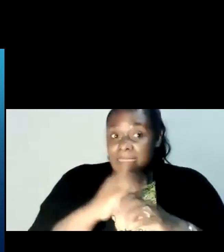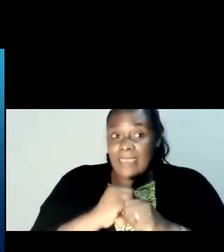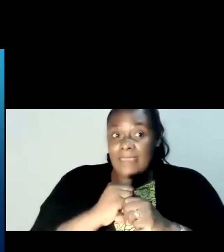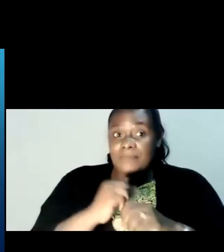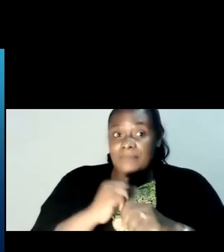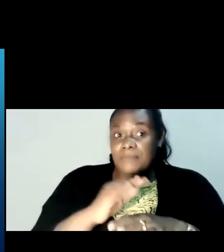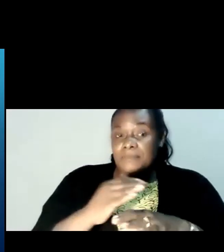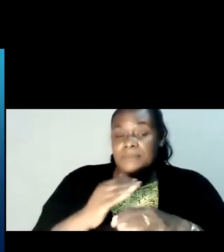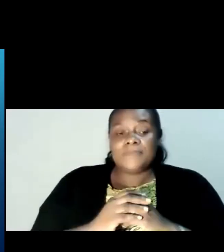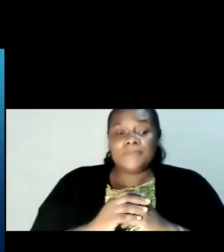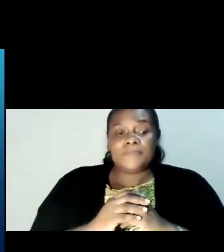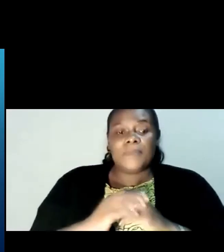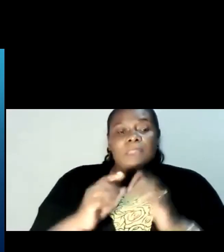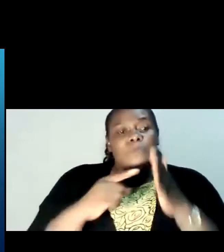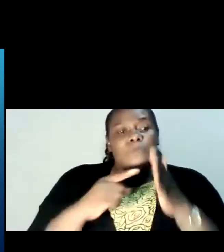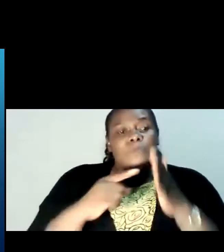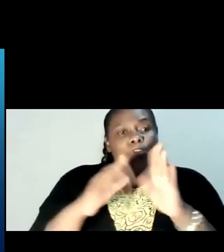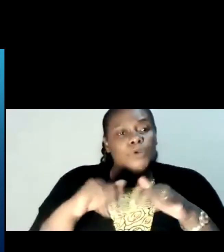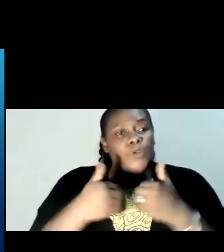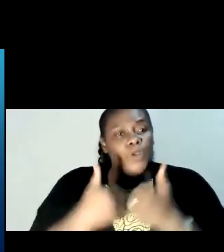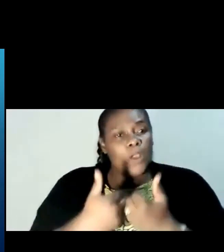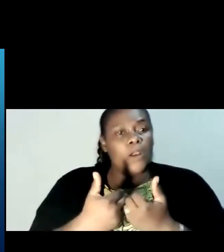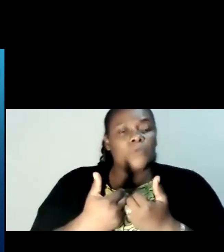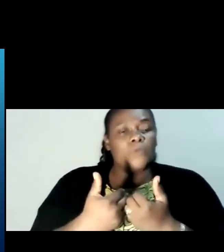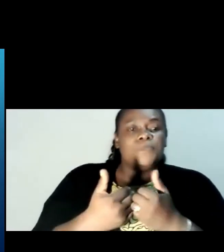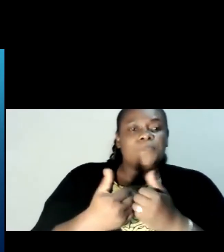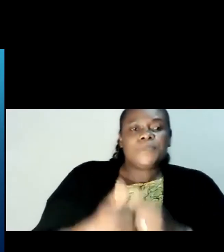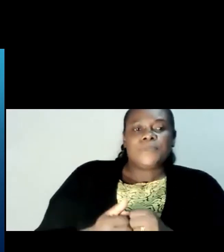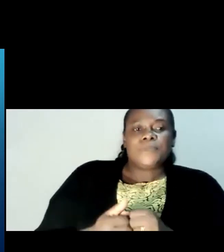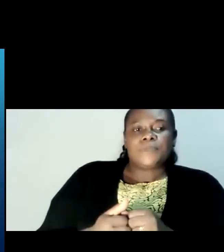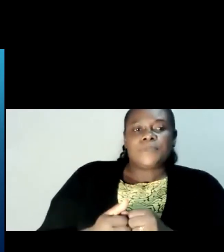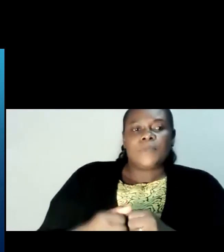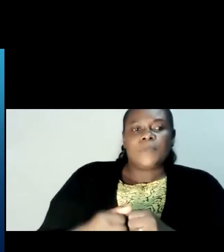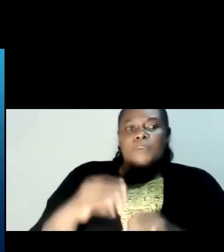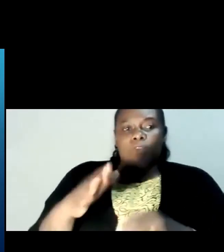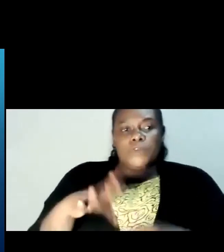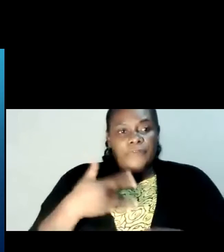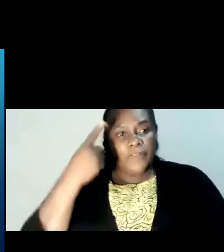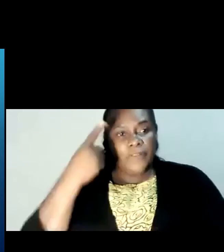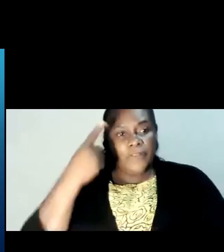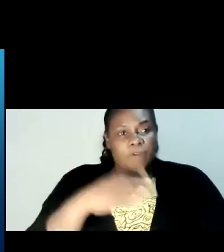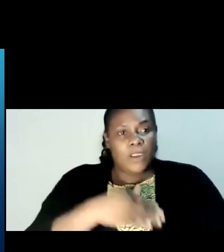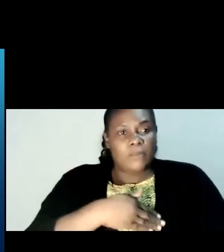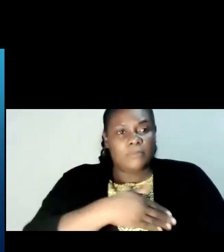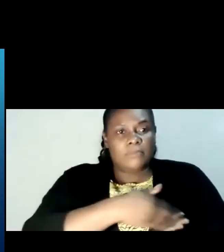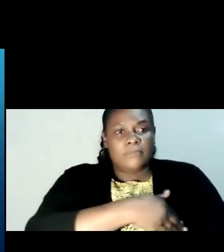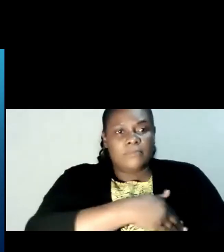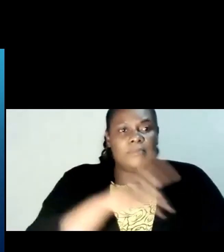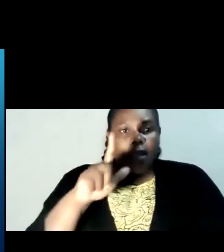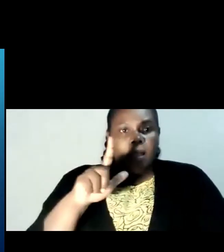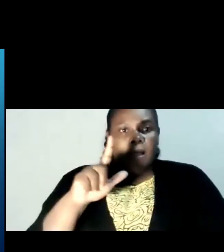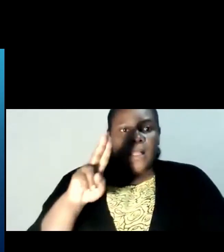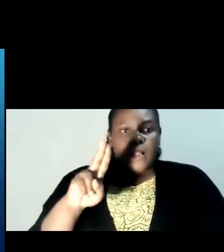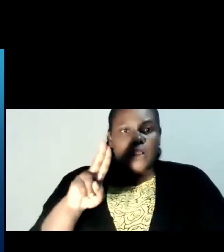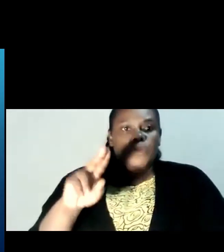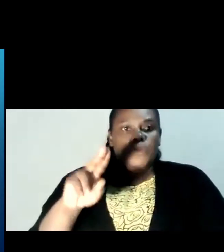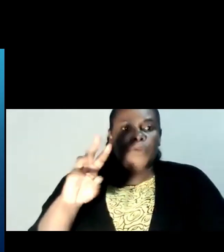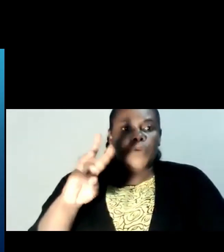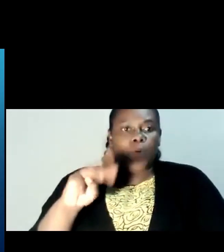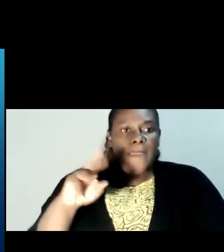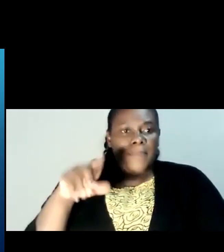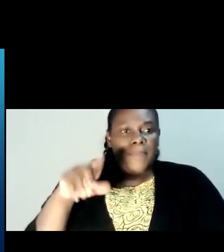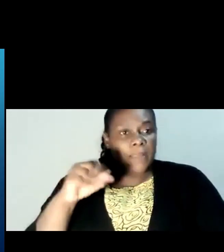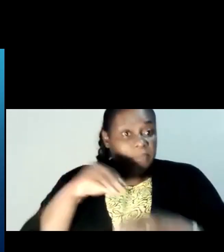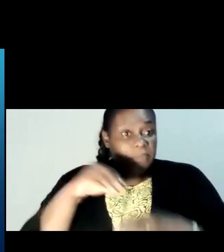you how you can feel for the breast lumps at home, how you can examine the breast at home for